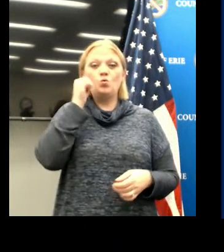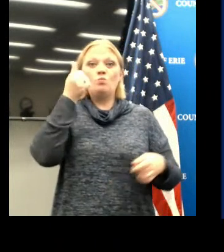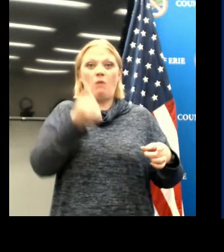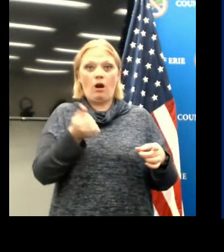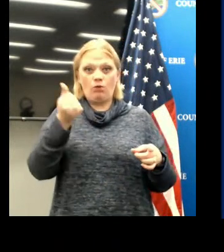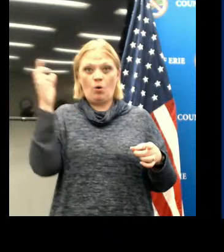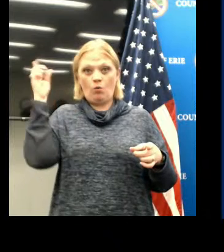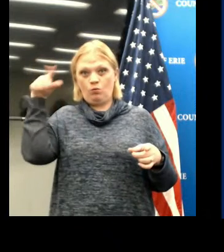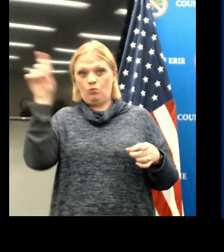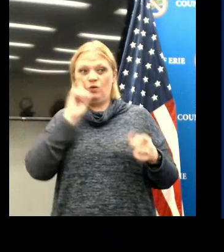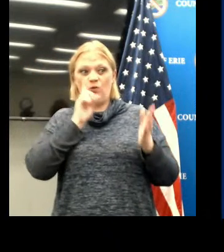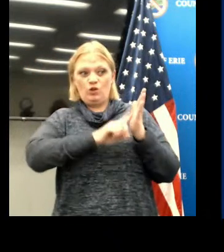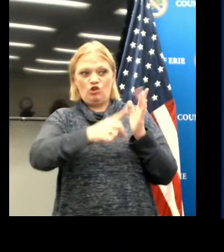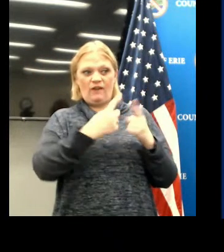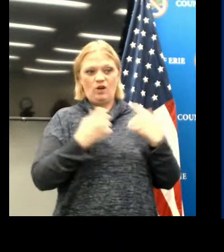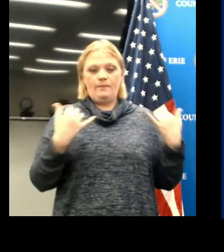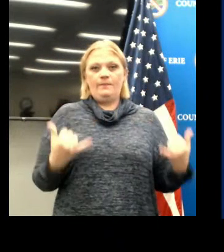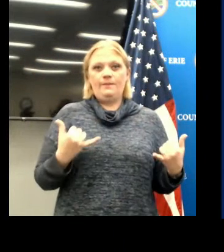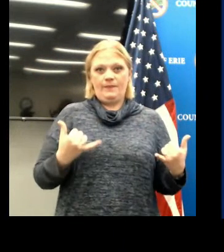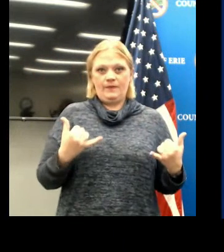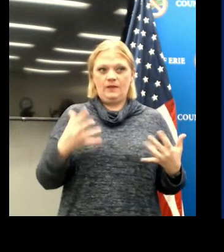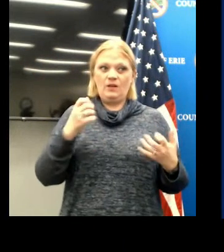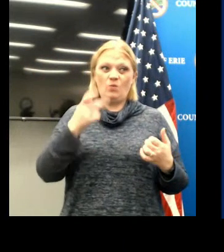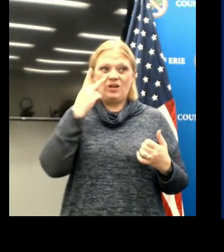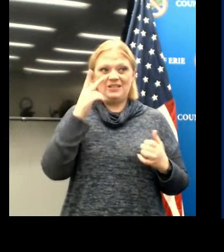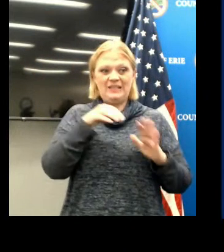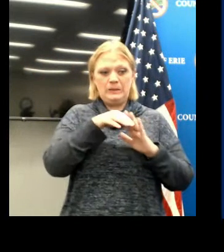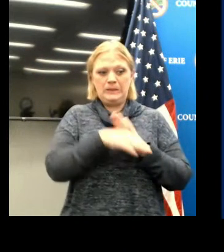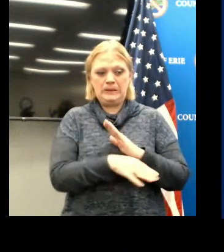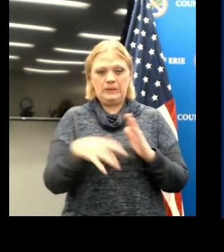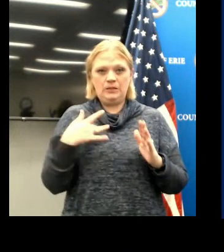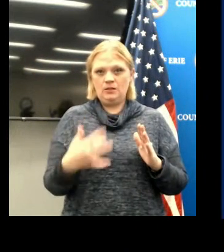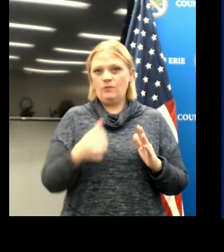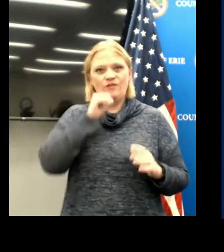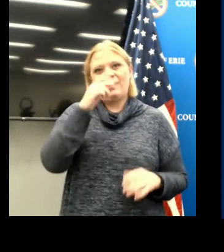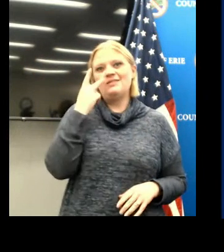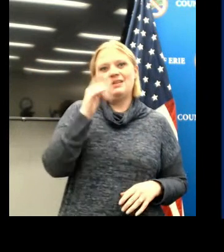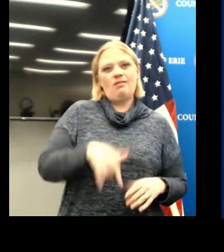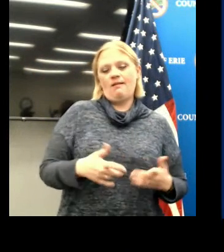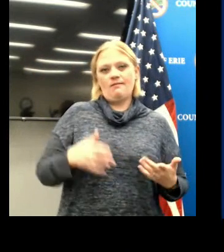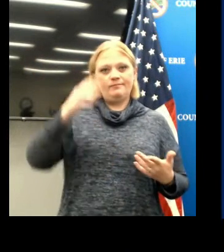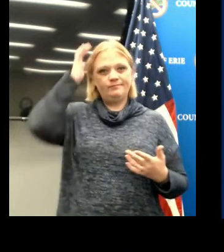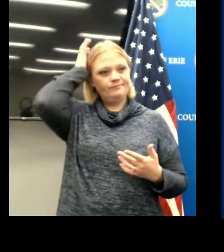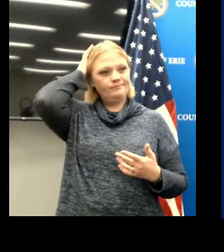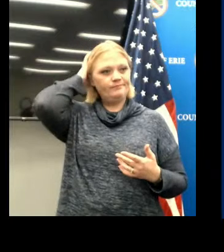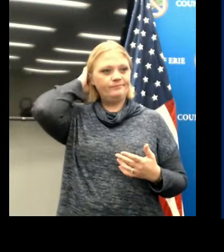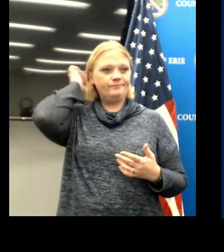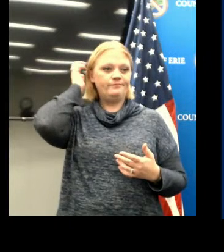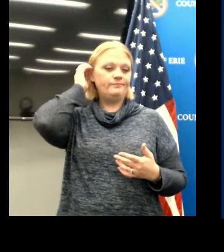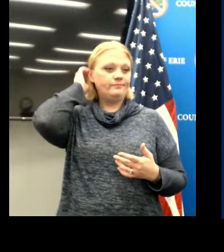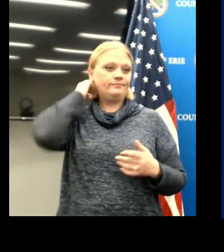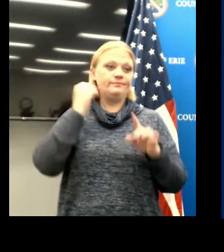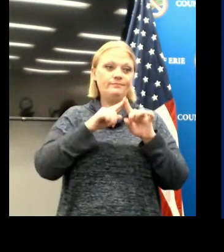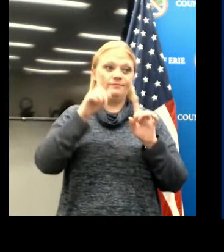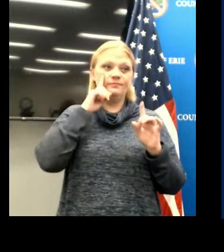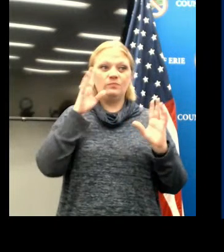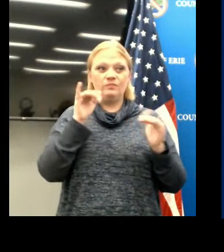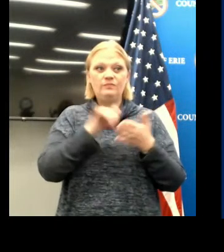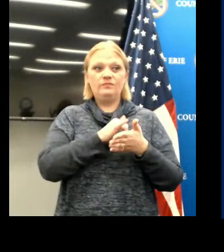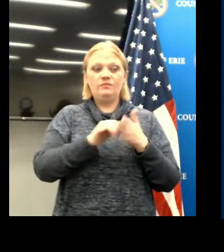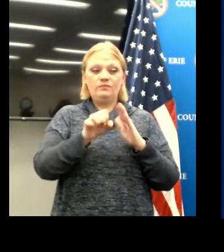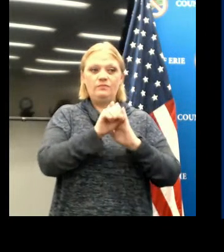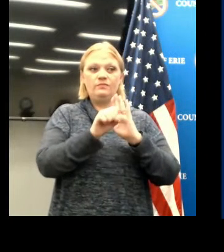data for Monday, and we want to see a downward trend. Unfortunately, we really haven't seen a downward trend, but I'm expecting New York State